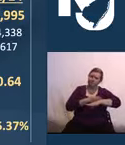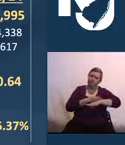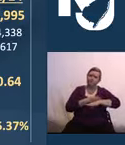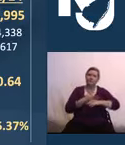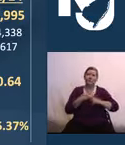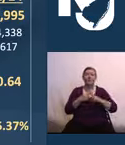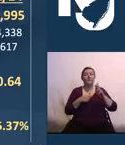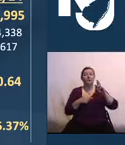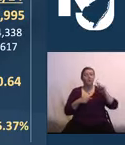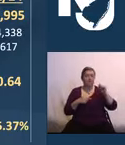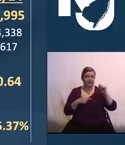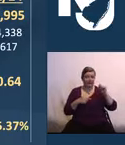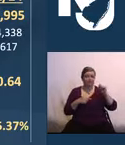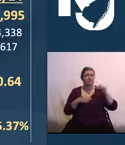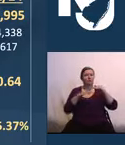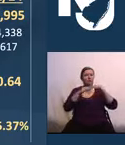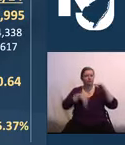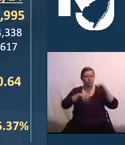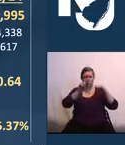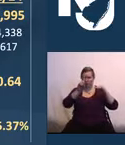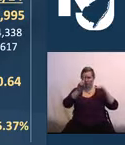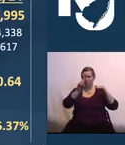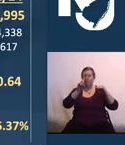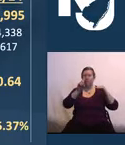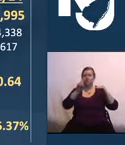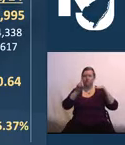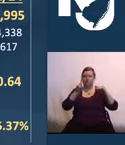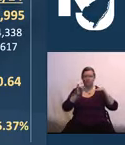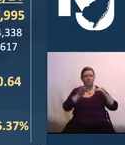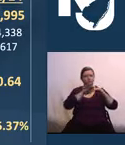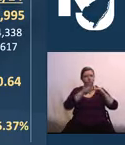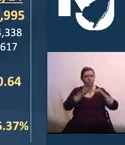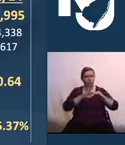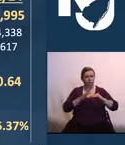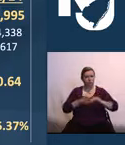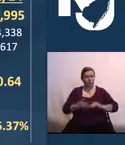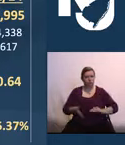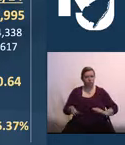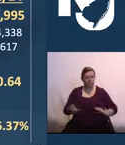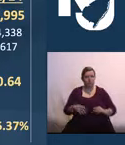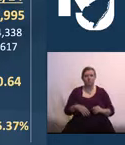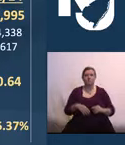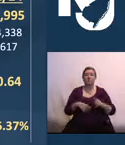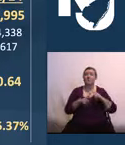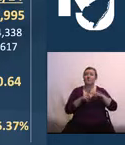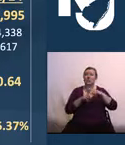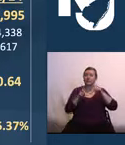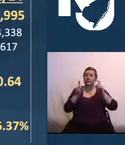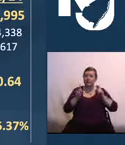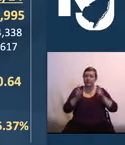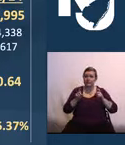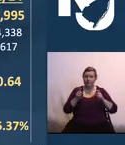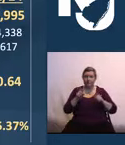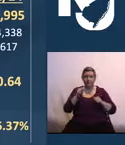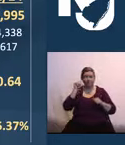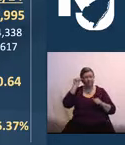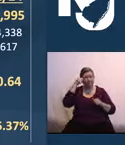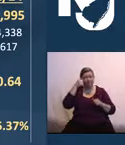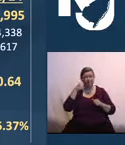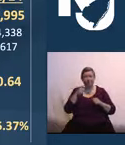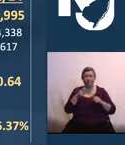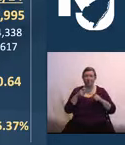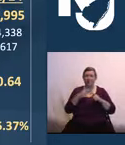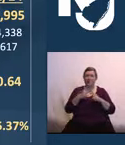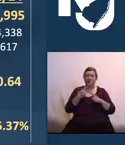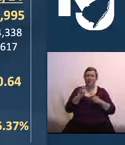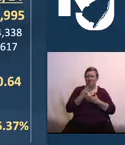has fallen below 1 and continues to drop, as well as the test positivity rate, which, if you recall, was in the